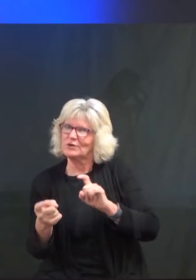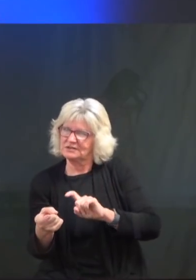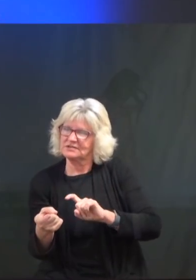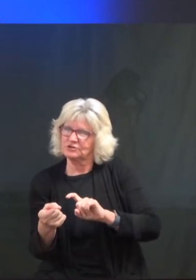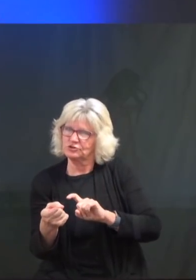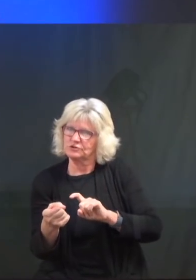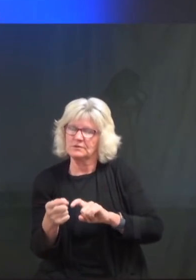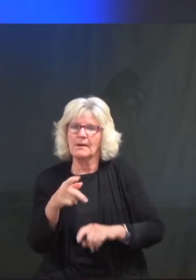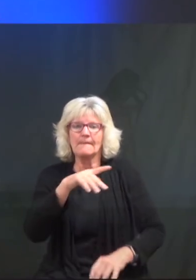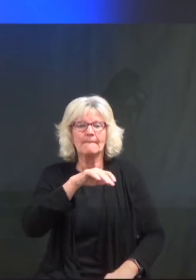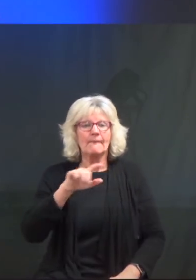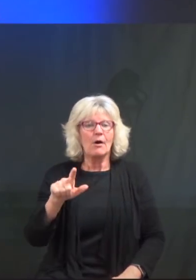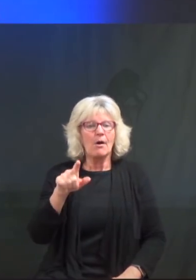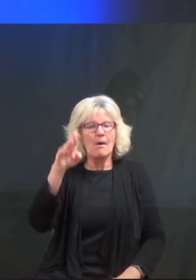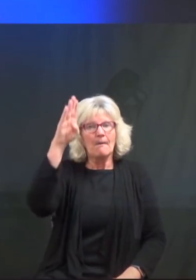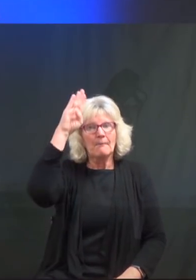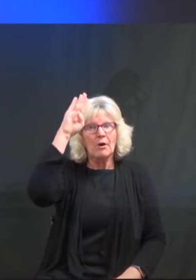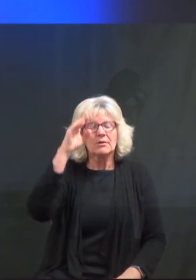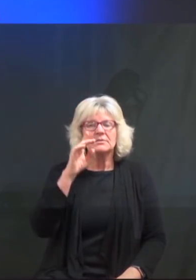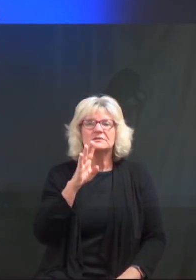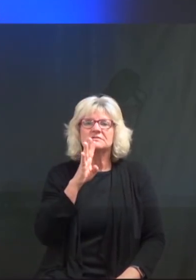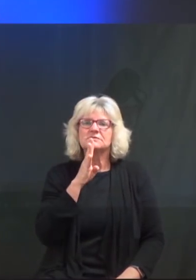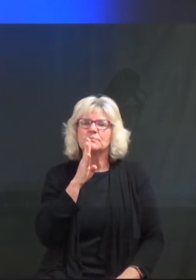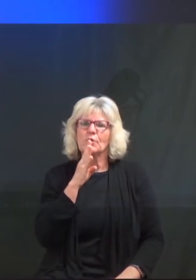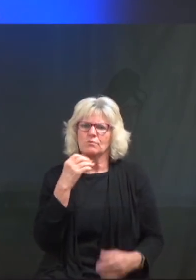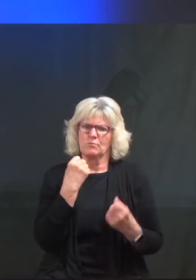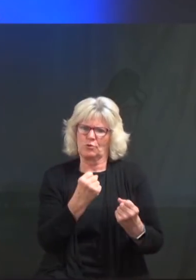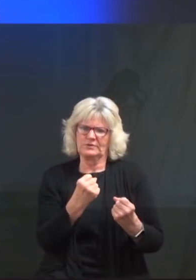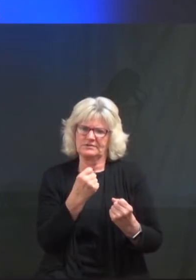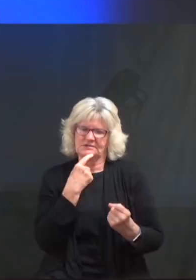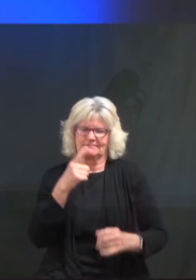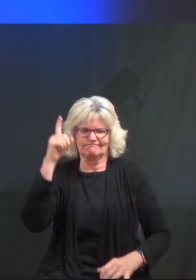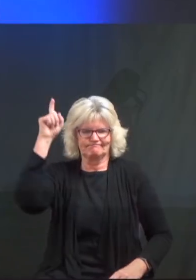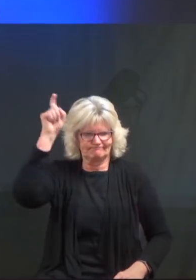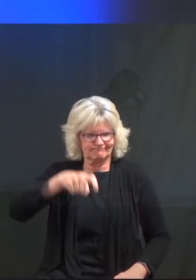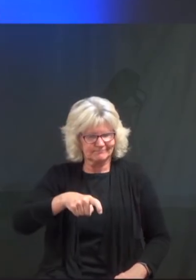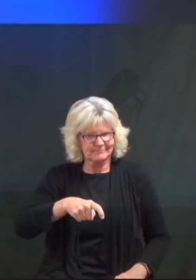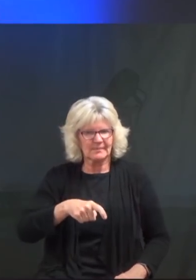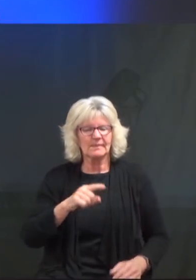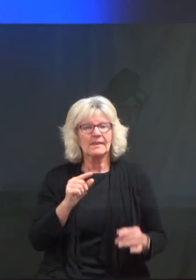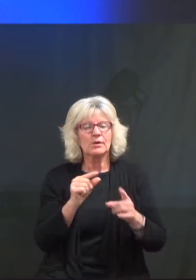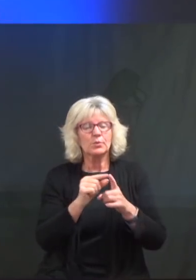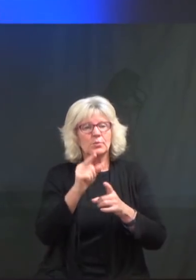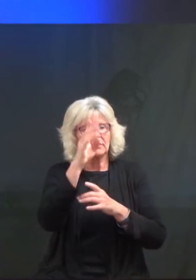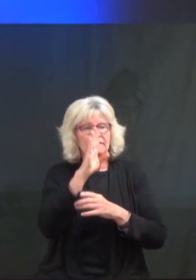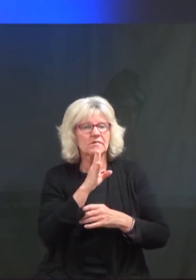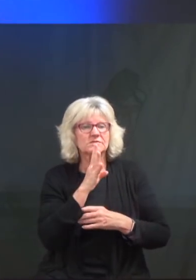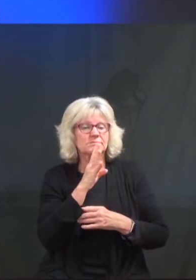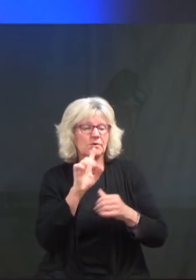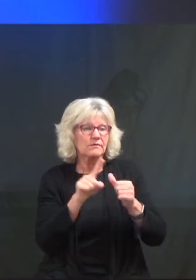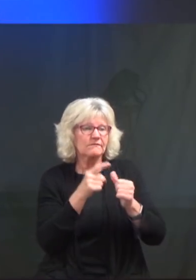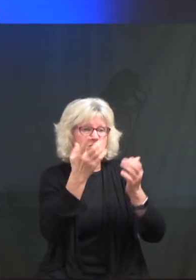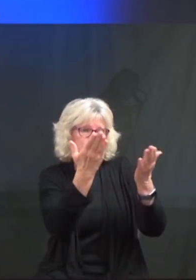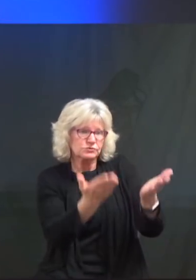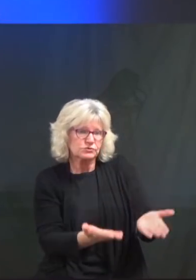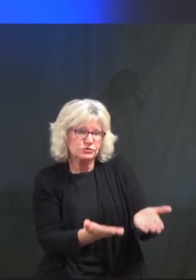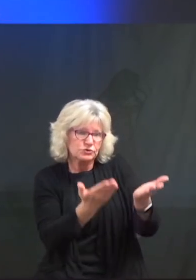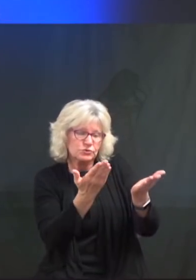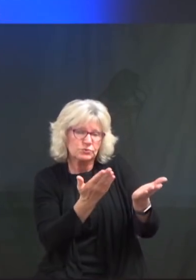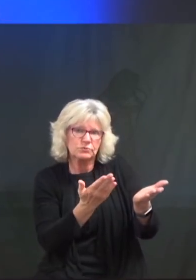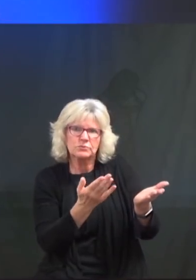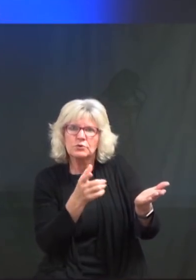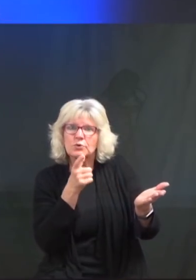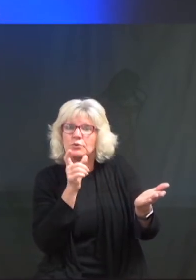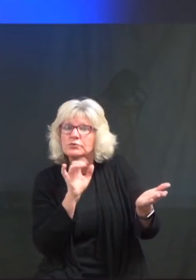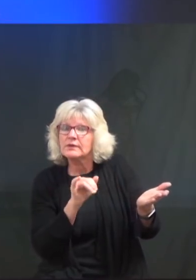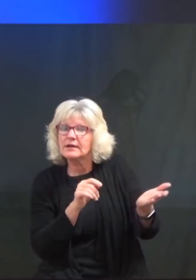Barnabas spoke out boldly, saying, it was necessary that the word of God be spoken first to you. Stop there.